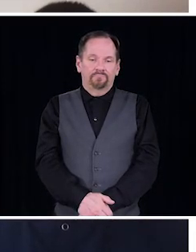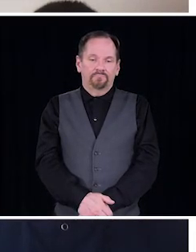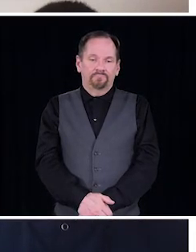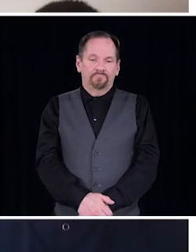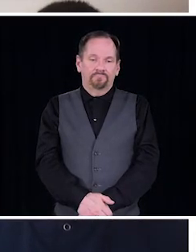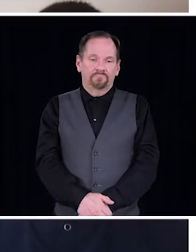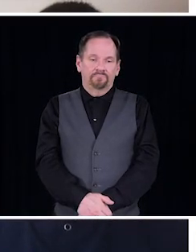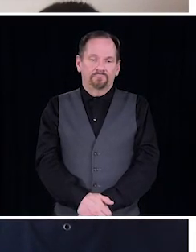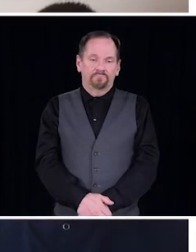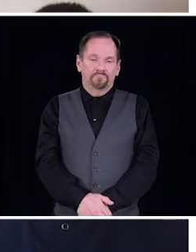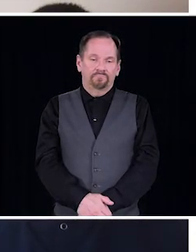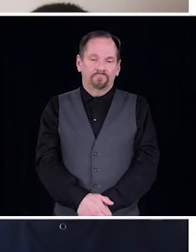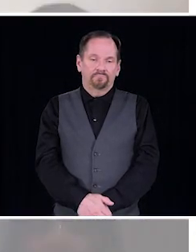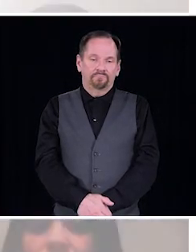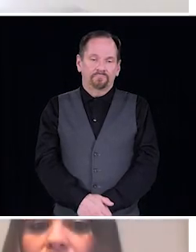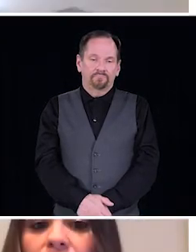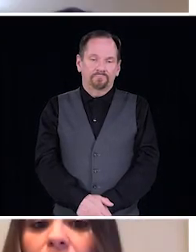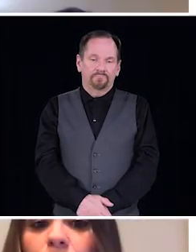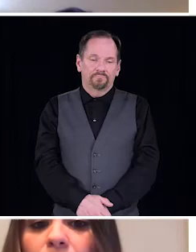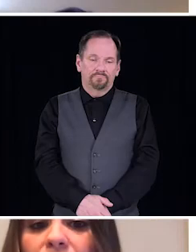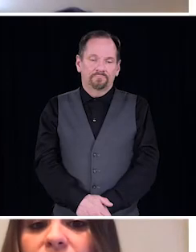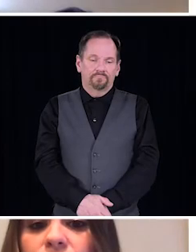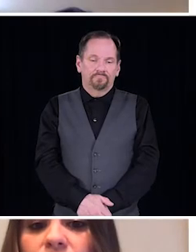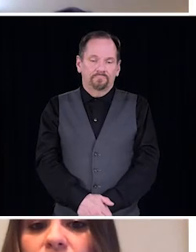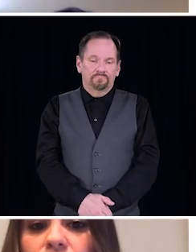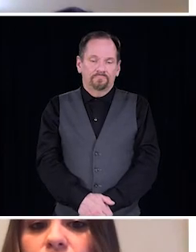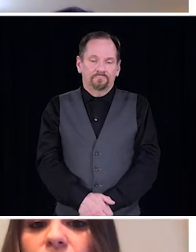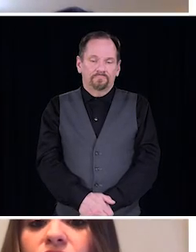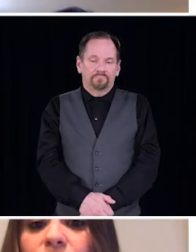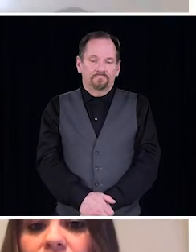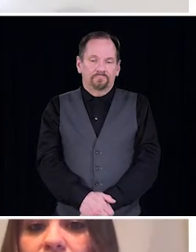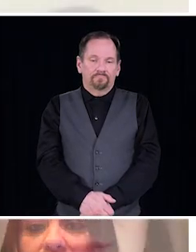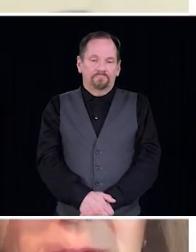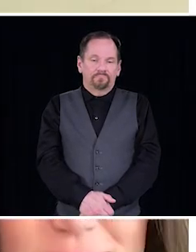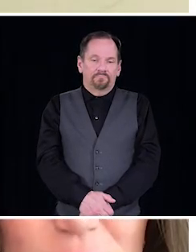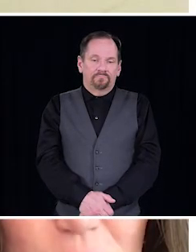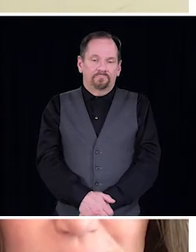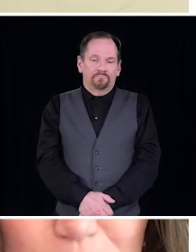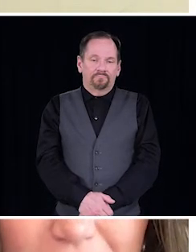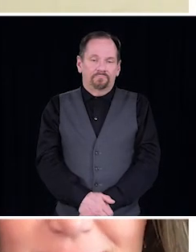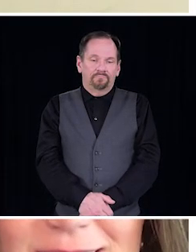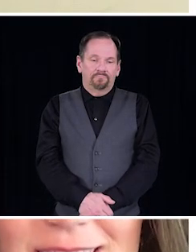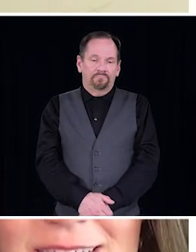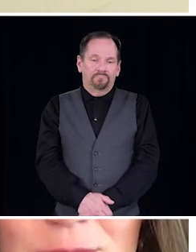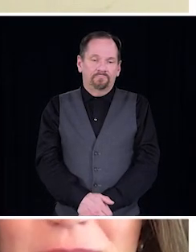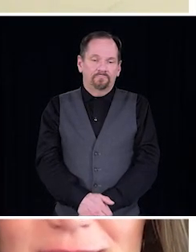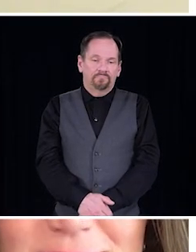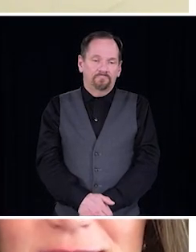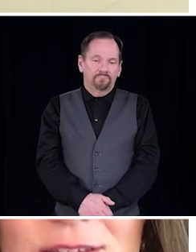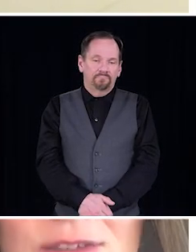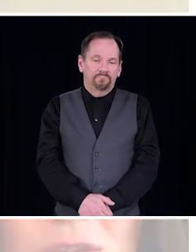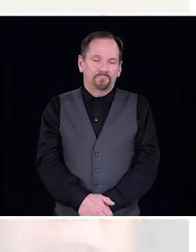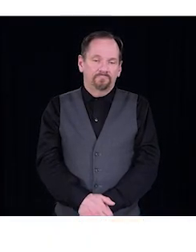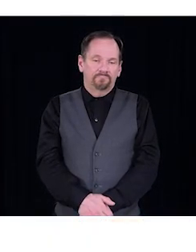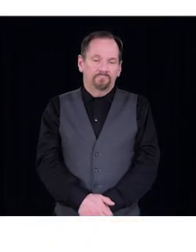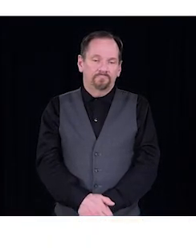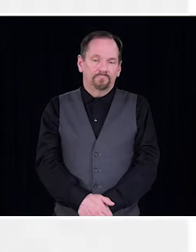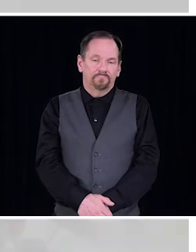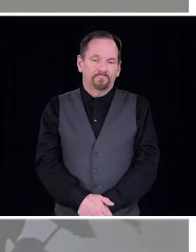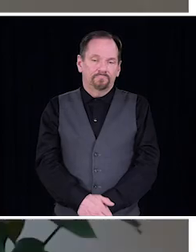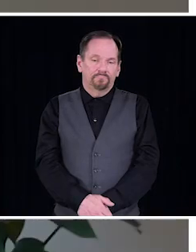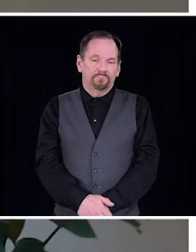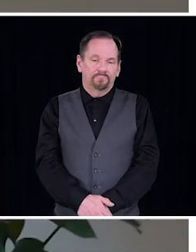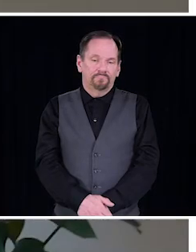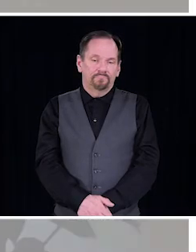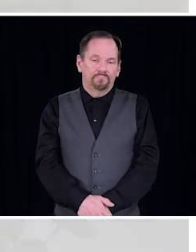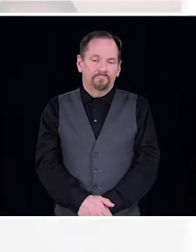communities while honoring my own well-being, practice with cultural humility, treat each person with respect, and listen so that I may give a voice